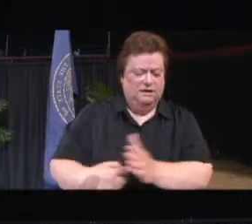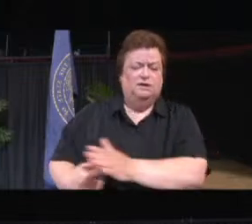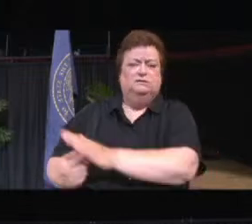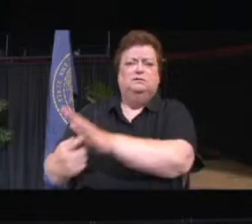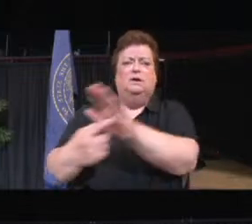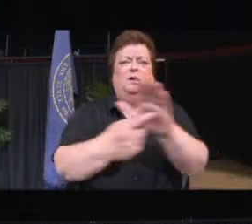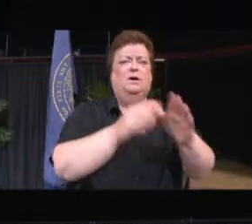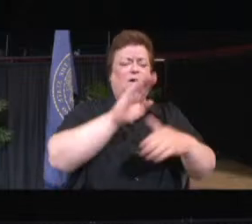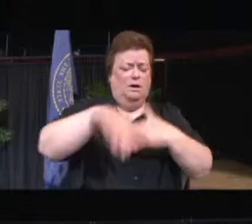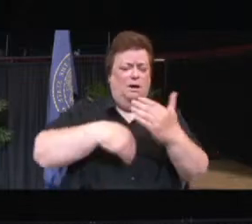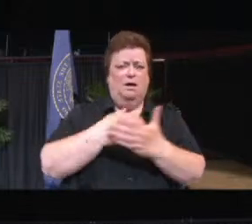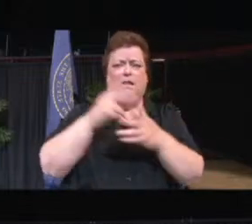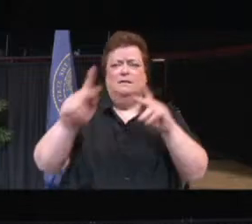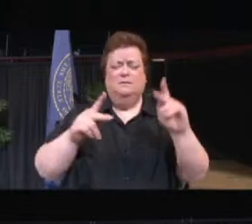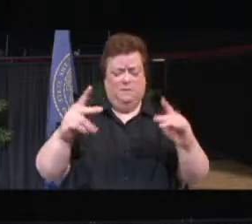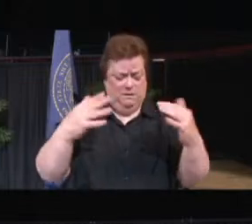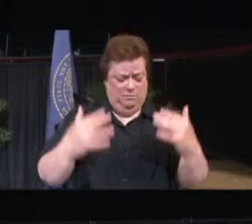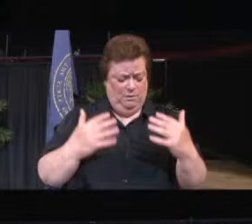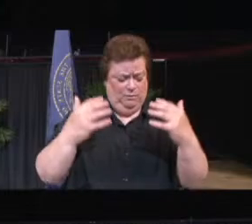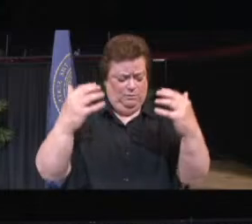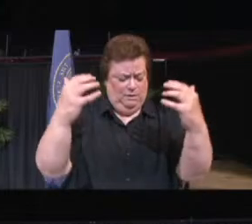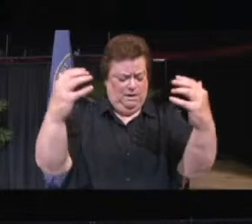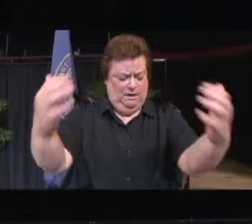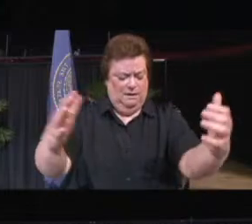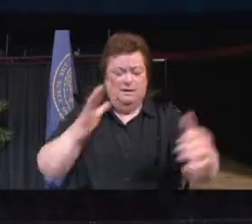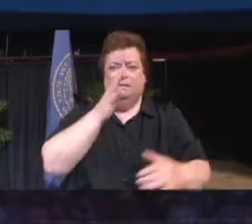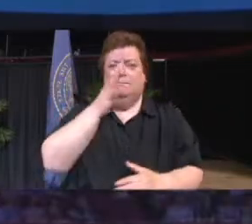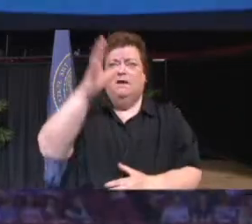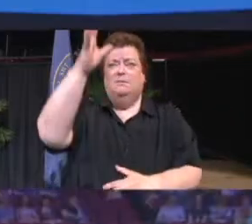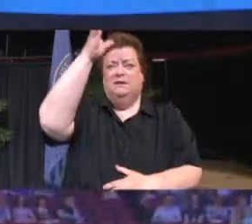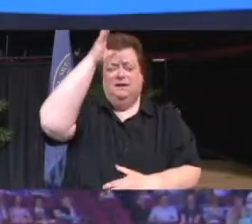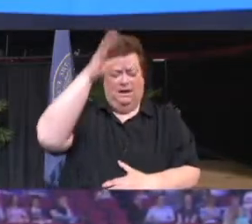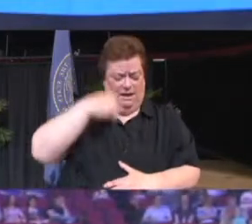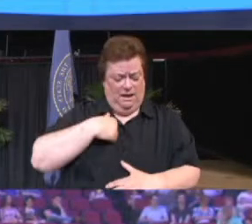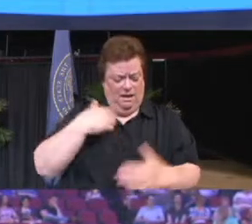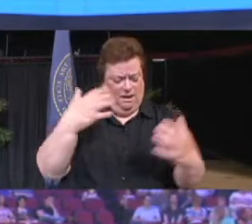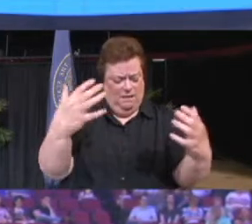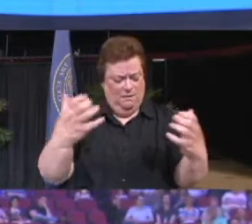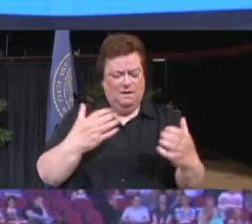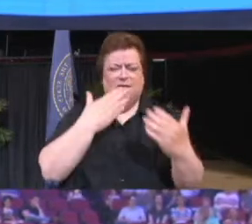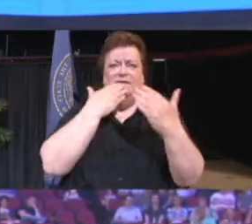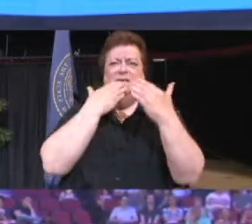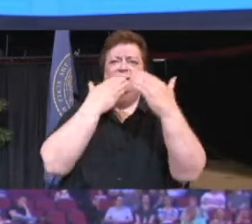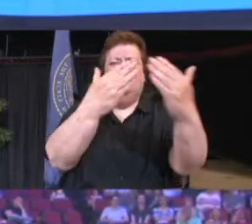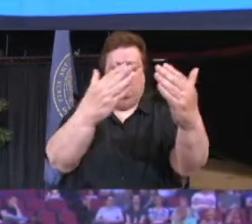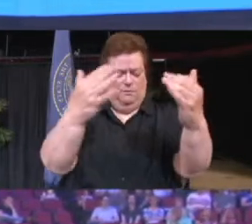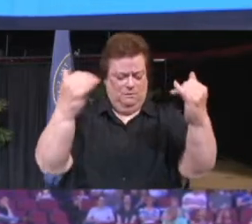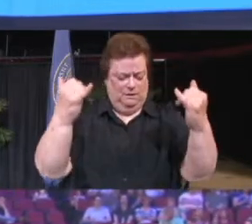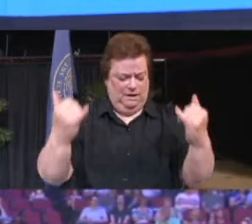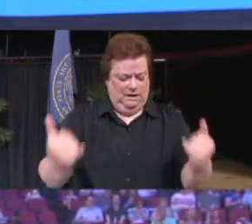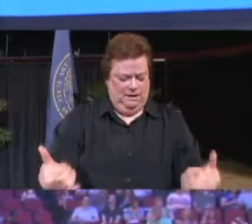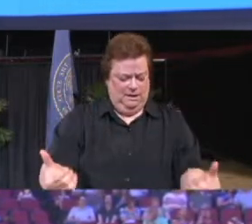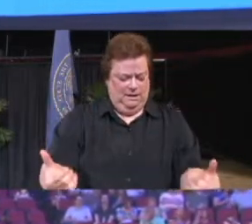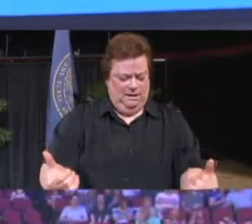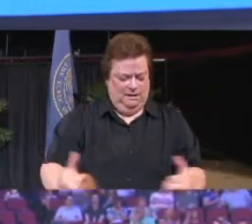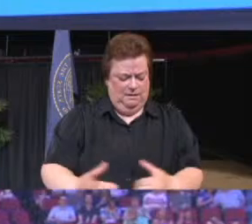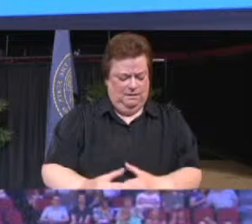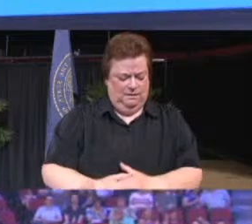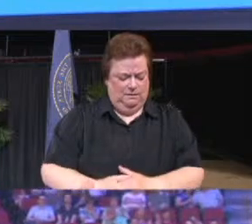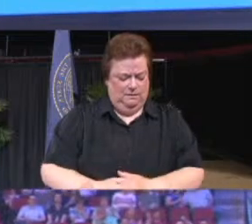share with the crowd. Mom and Dad, just know I'm thanking you now.